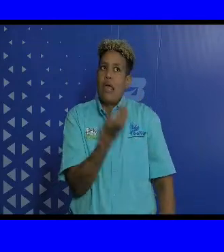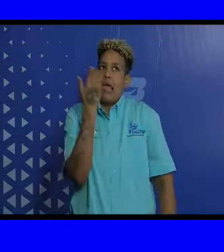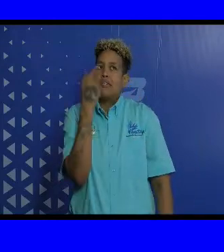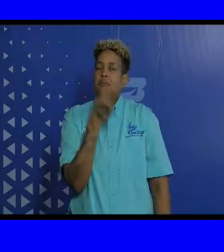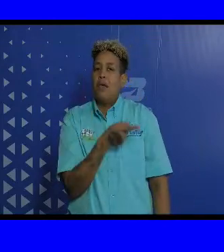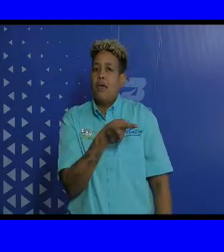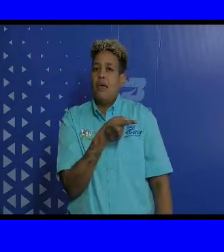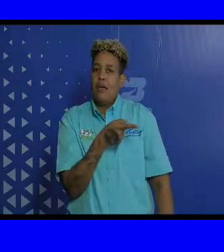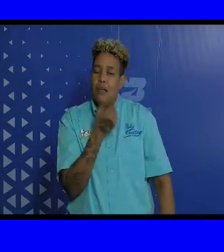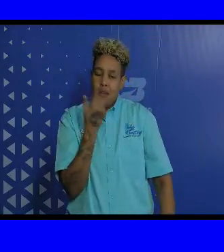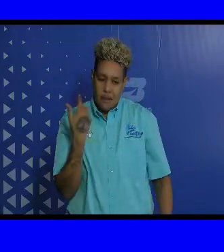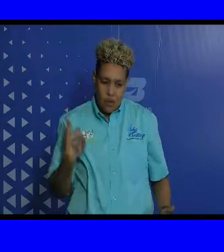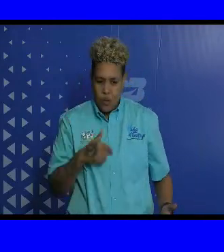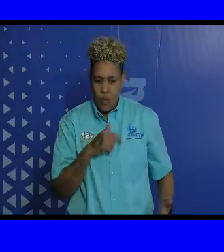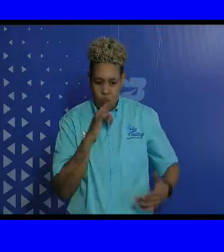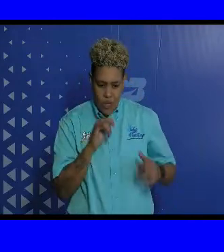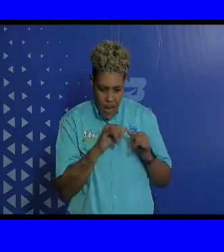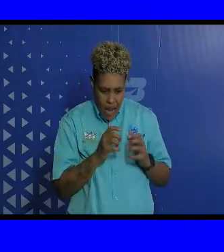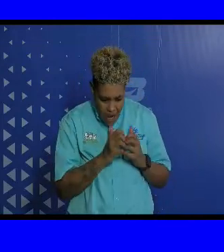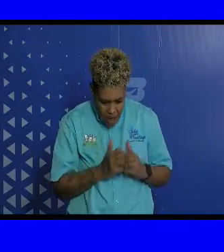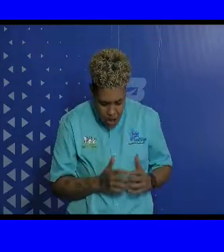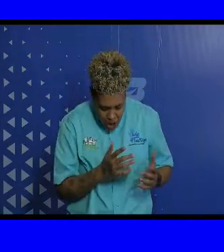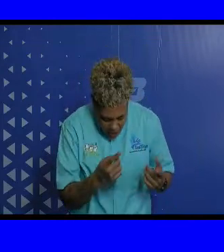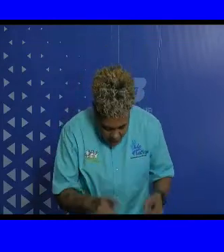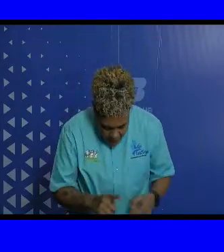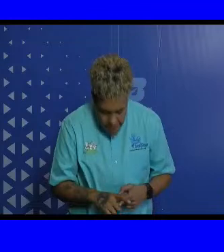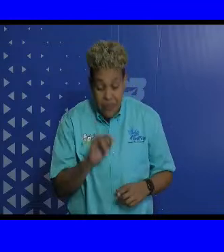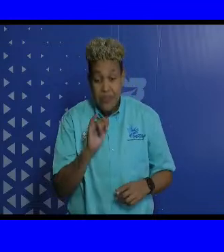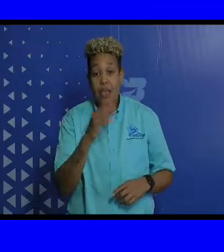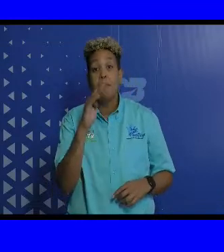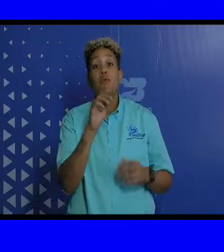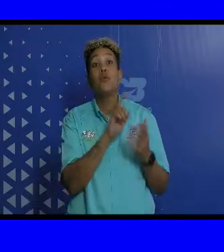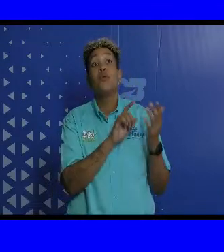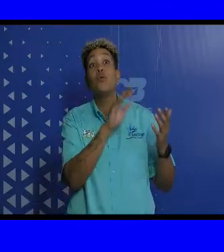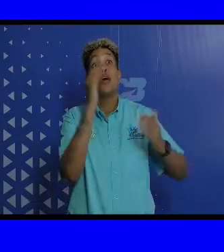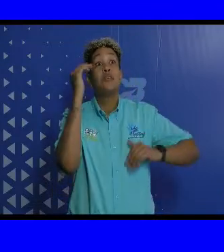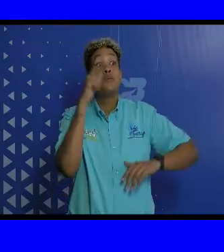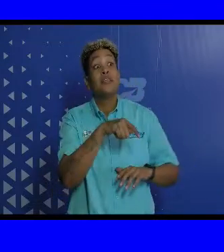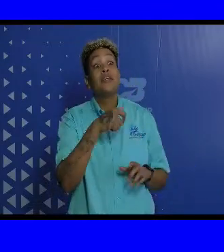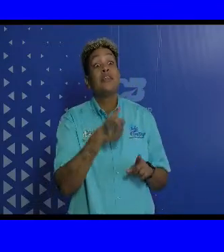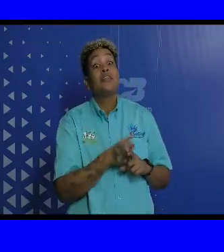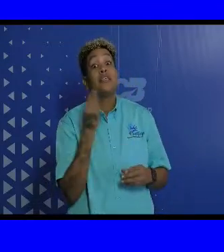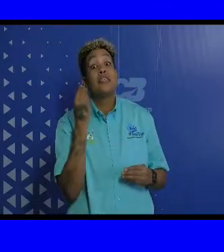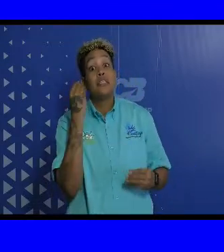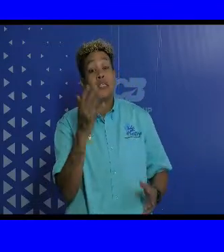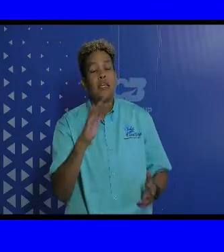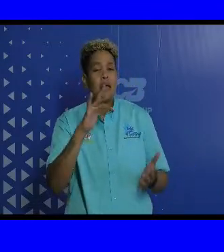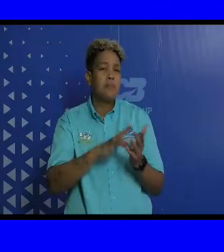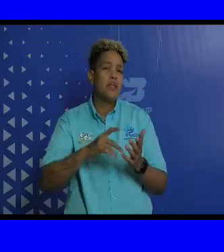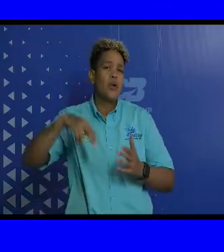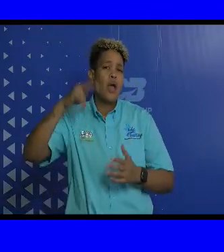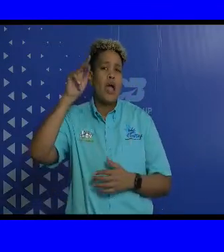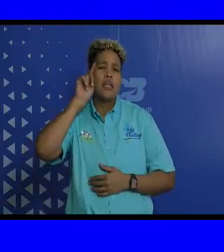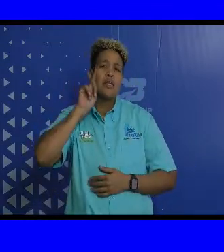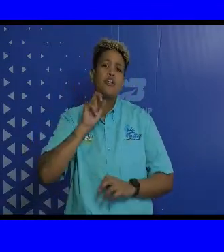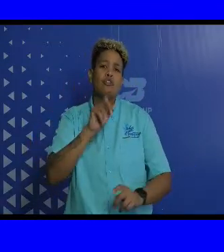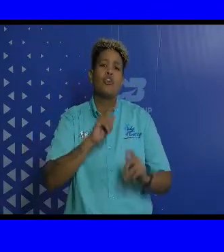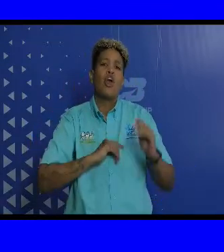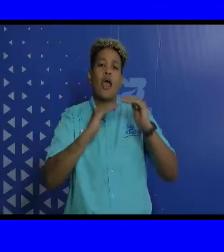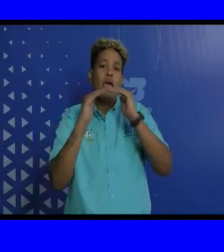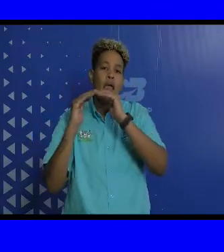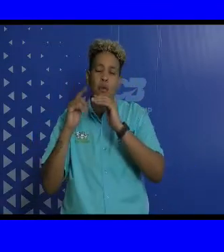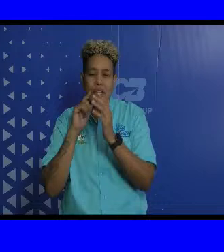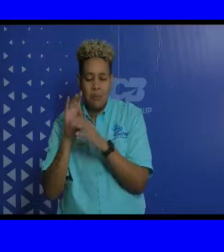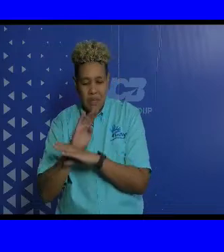we're engineering? And that blueprint is, as I said, a mid to high teen return on equity